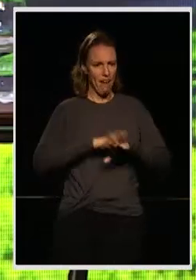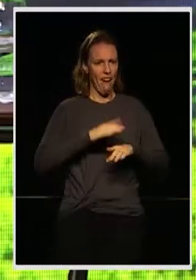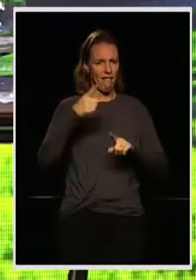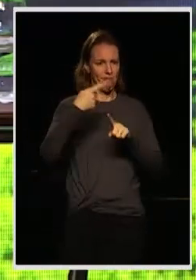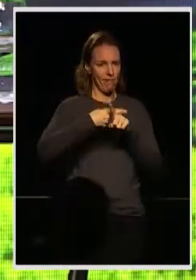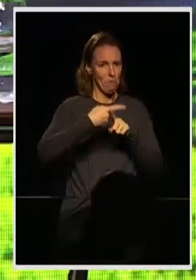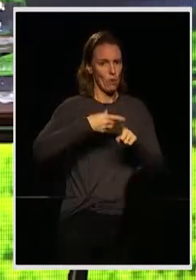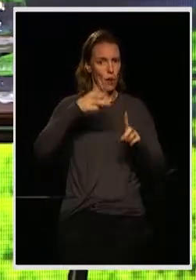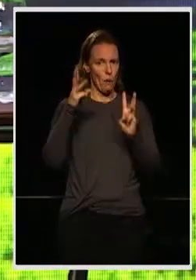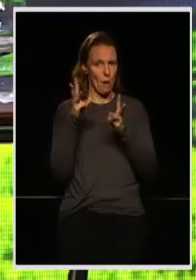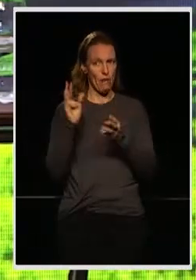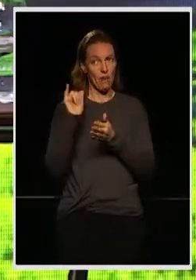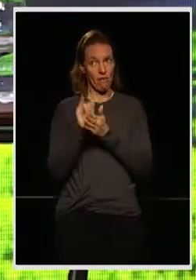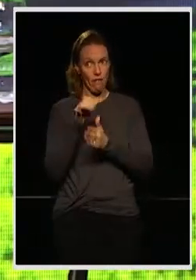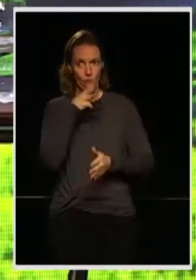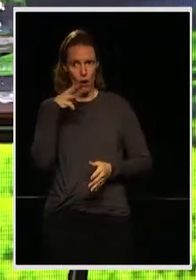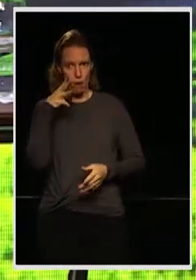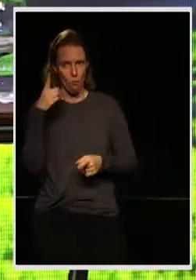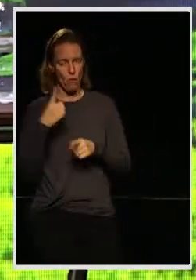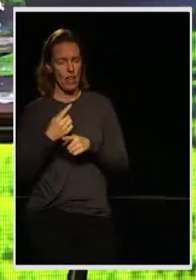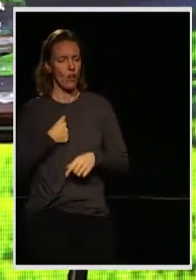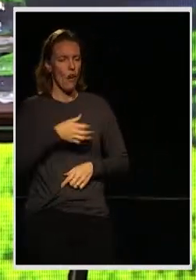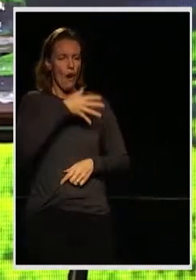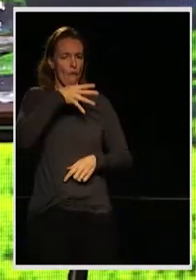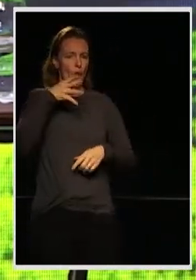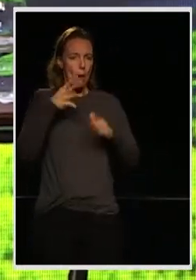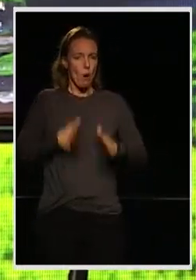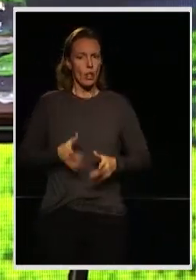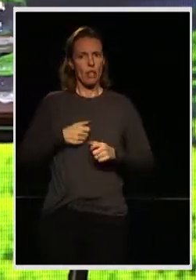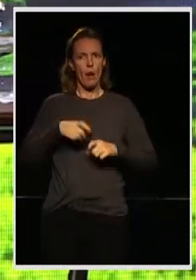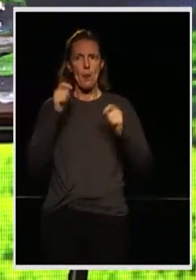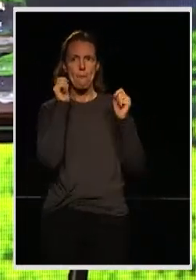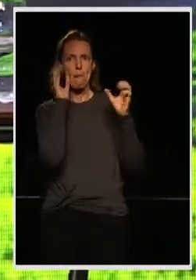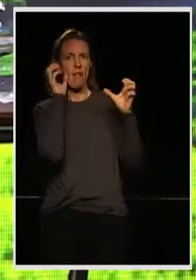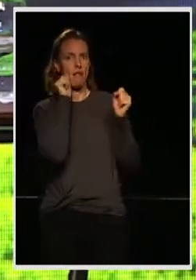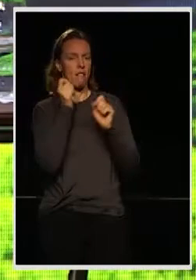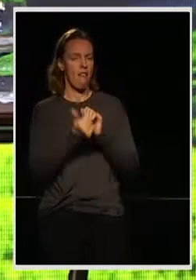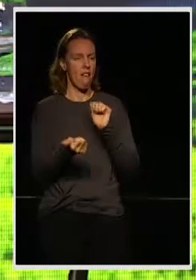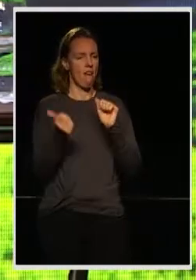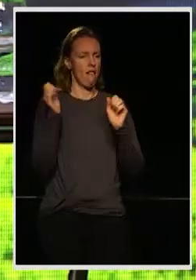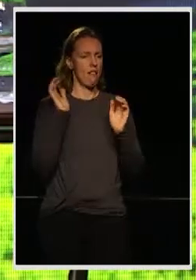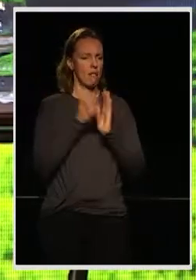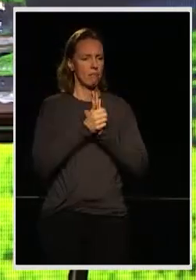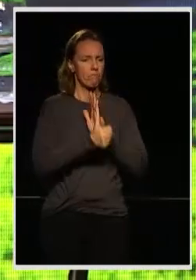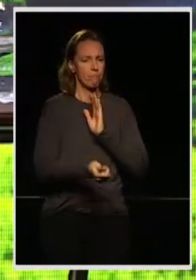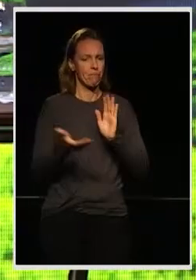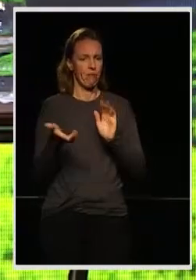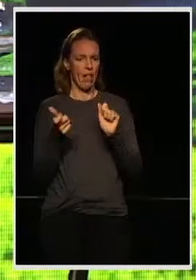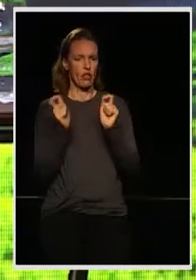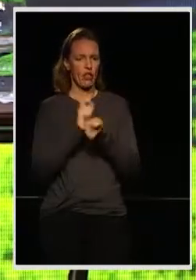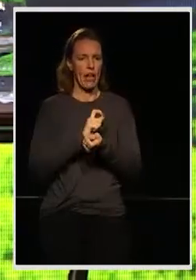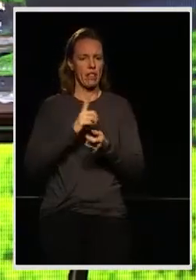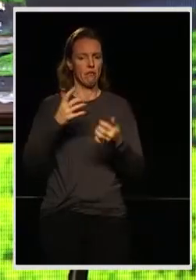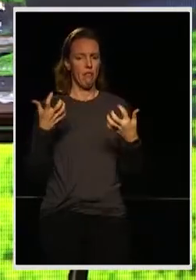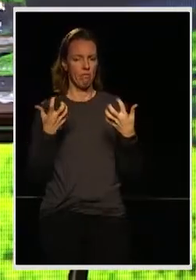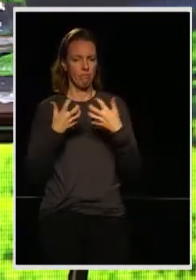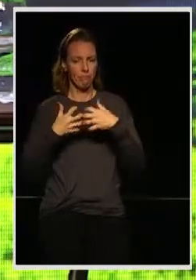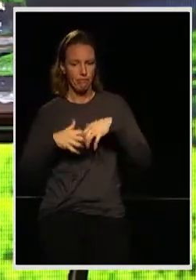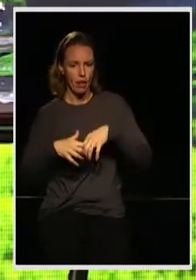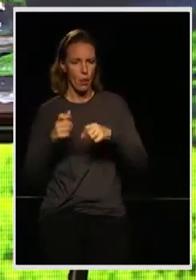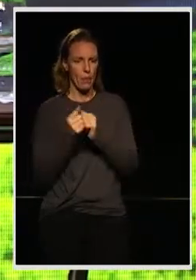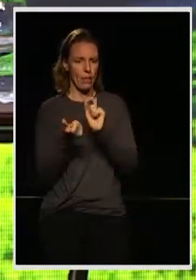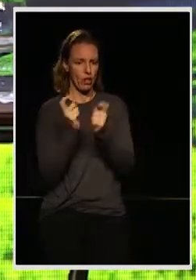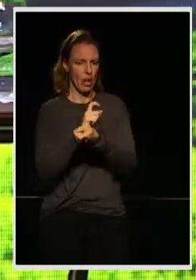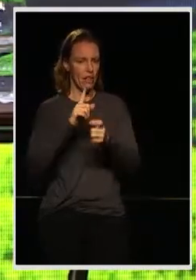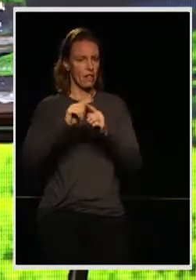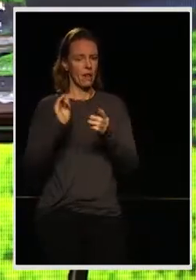it's farming, right? And farmers are incredibly adept at changing, and you know, they're very good at adapting to change from day to day, but this is just